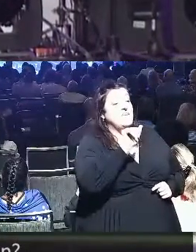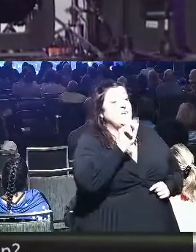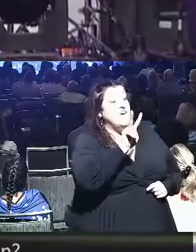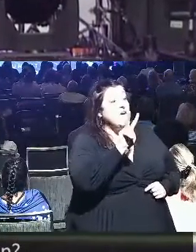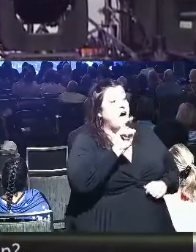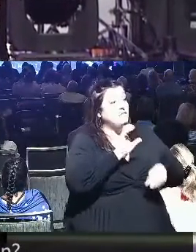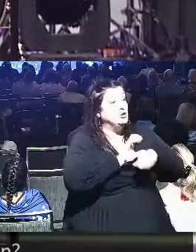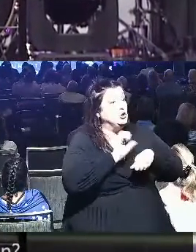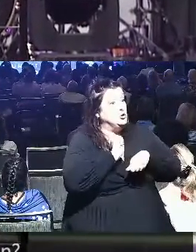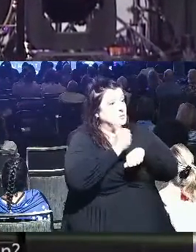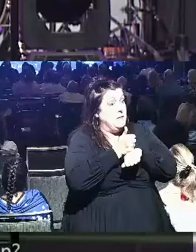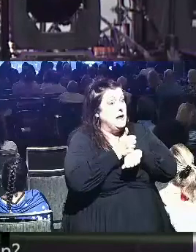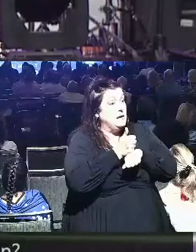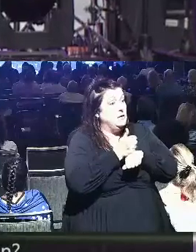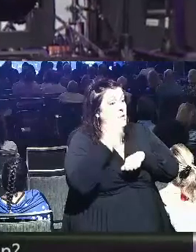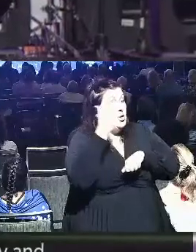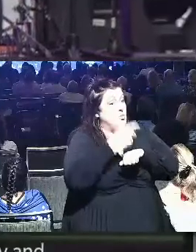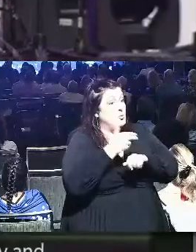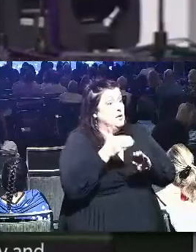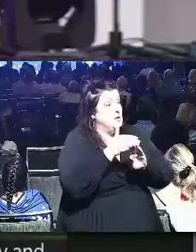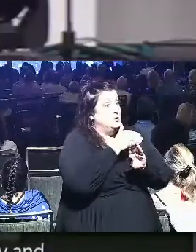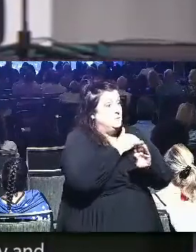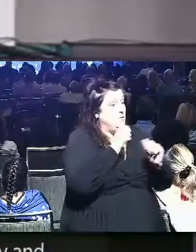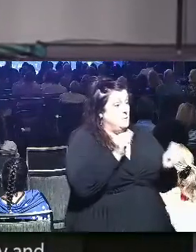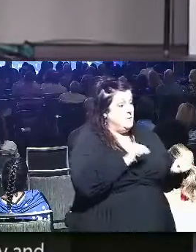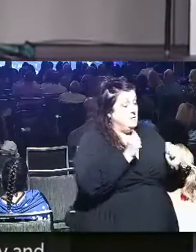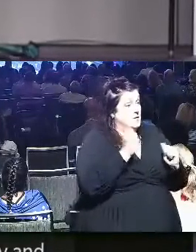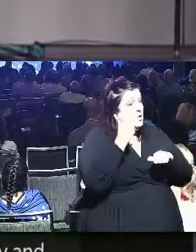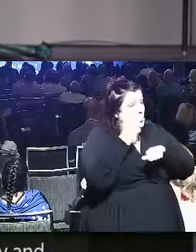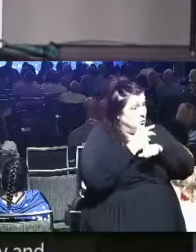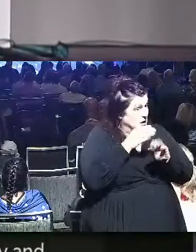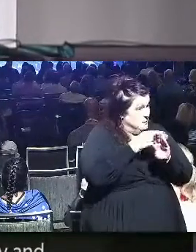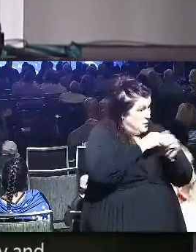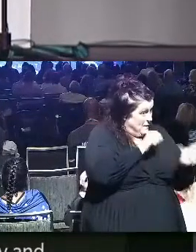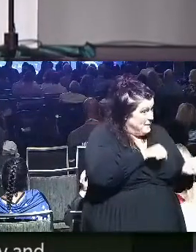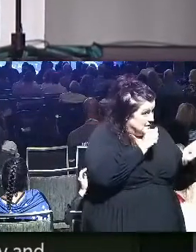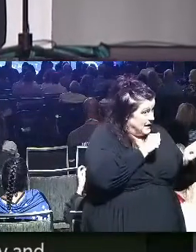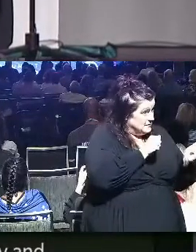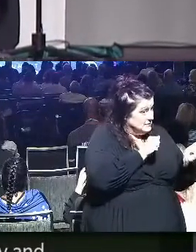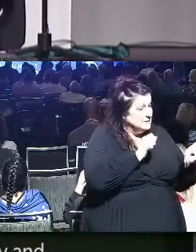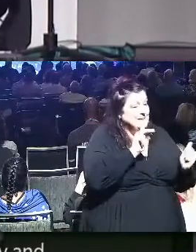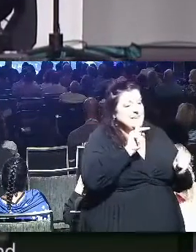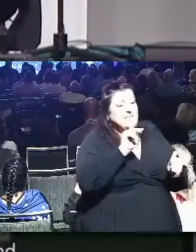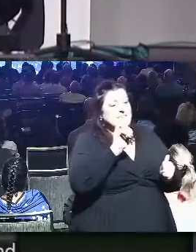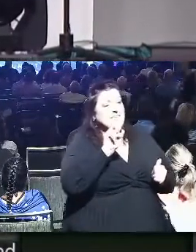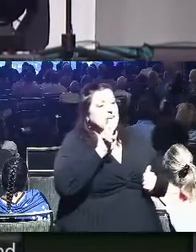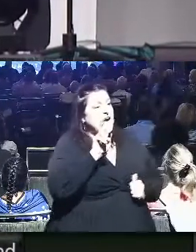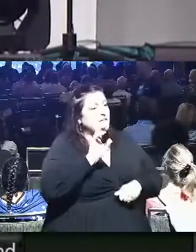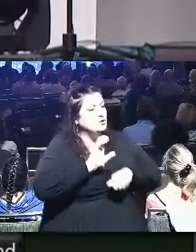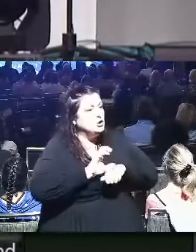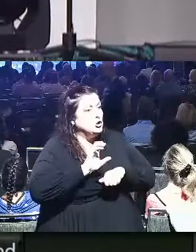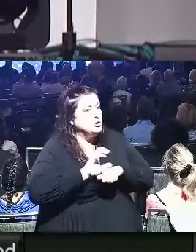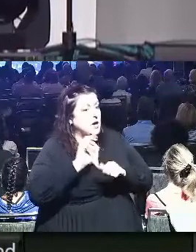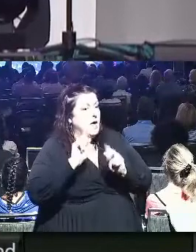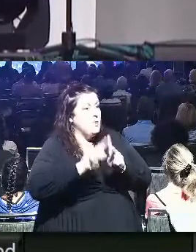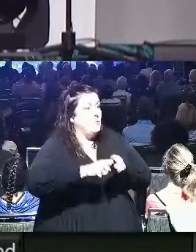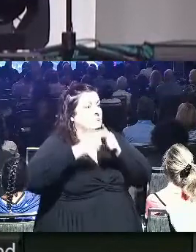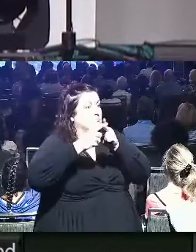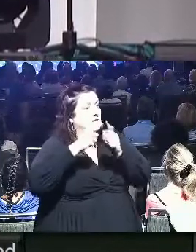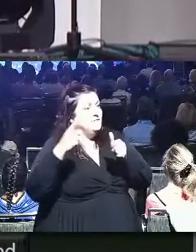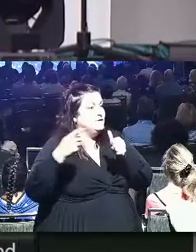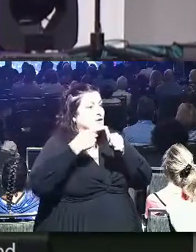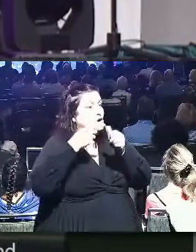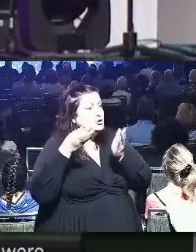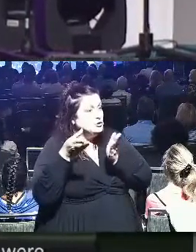3 days before Marci and I were baptized into Christ. 3 days before we were baptized into Christ, the Kiev church had their inaugural service. And we were taking up